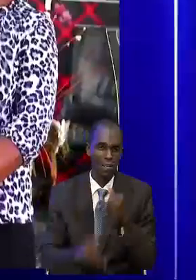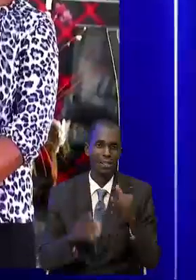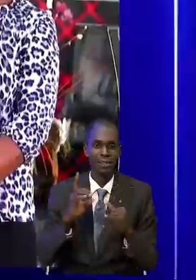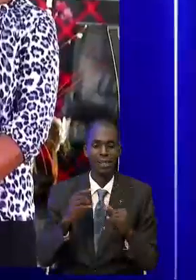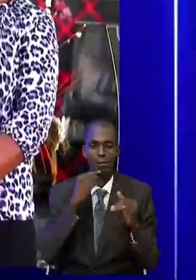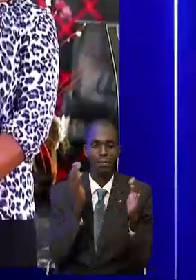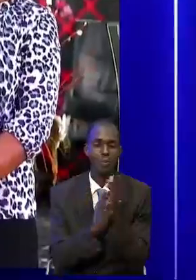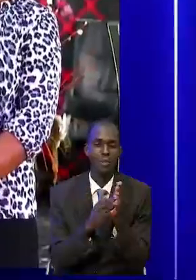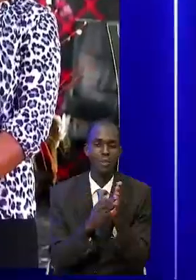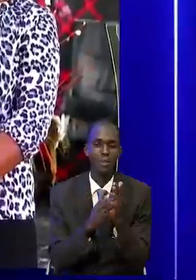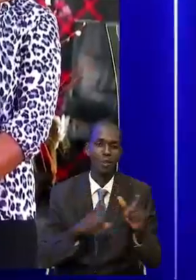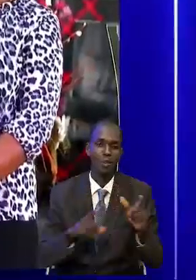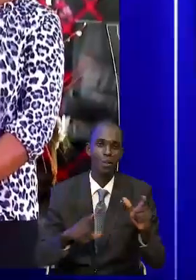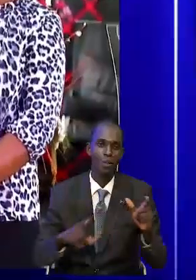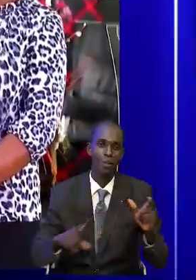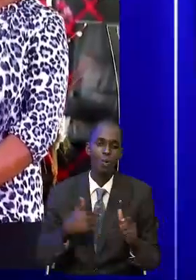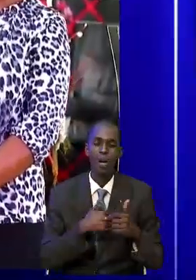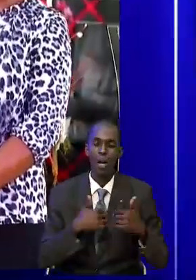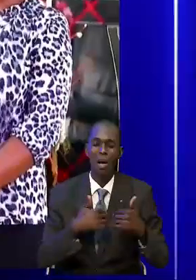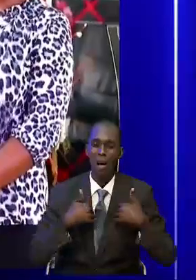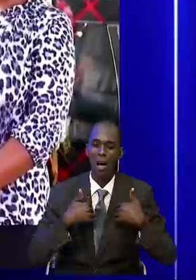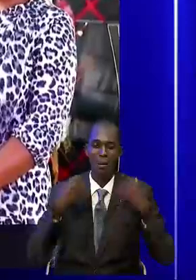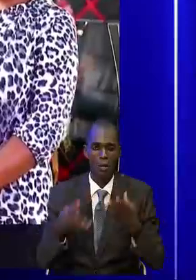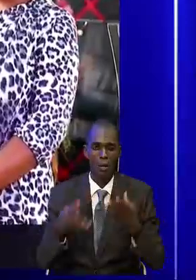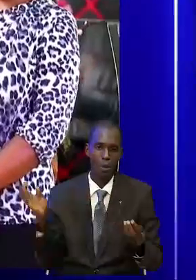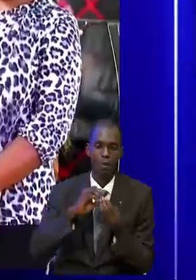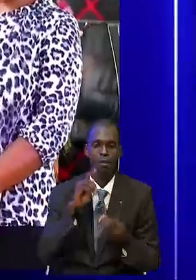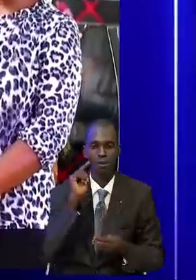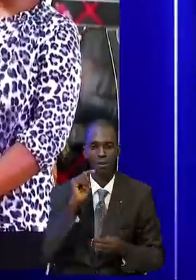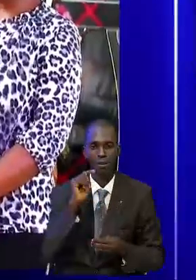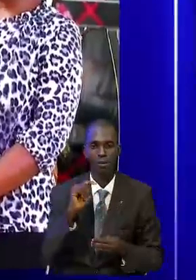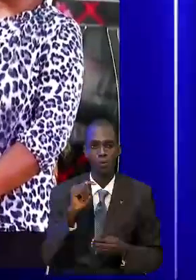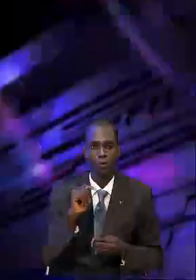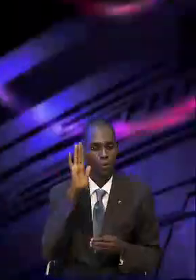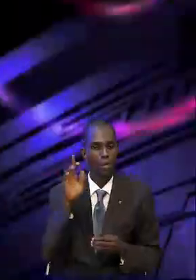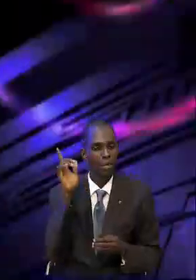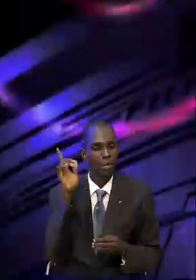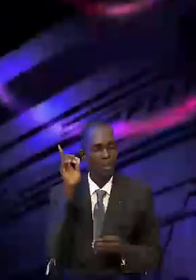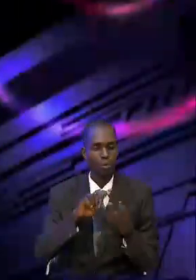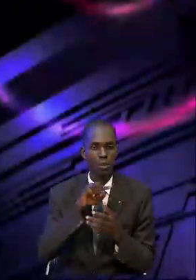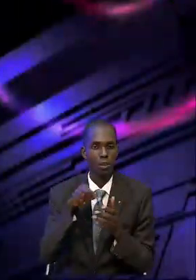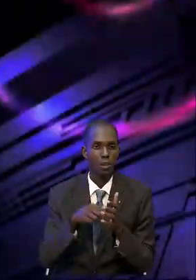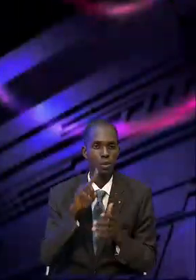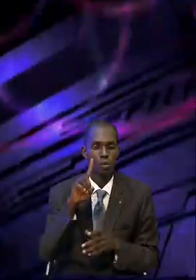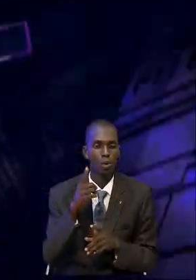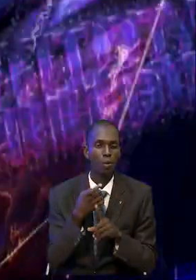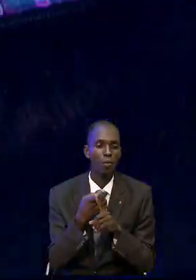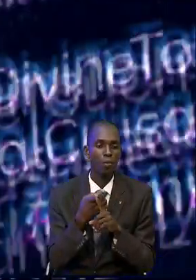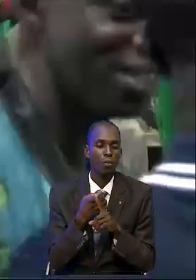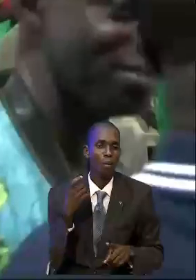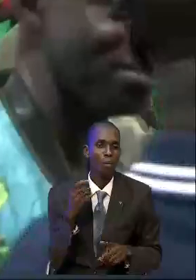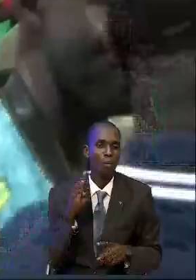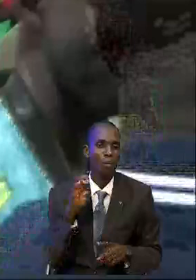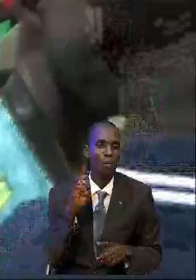movement disappeared away. Completely. Praise the Lord. And we have several more still coming. We take this